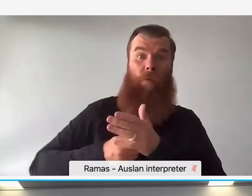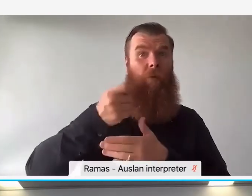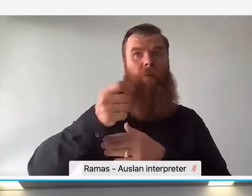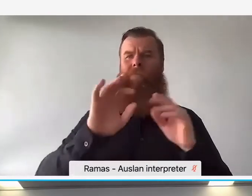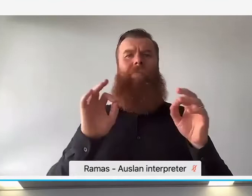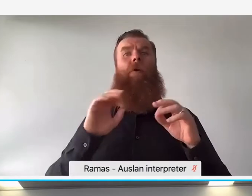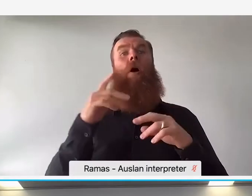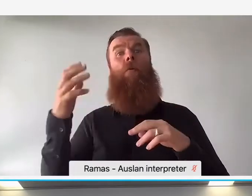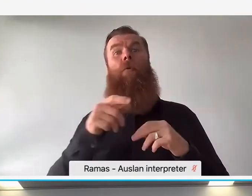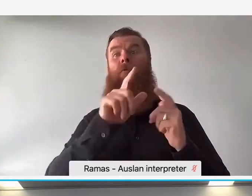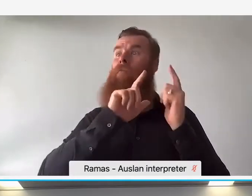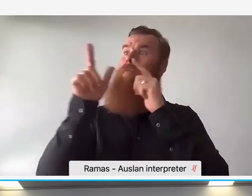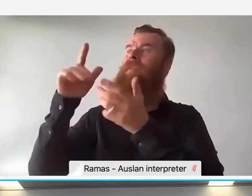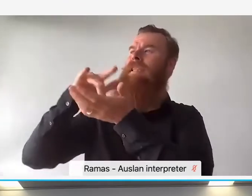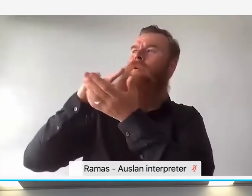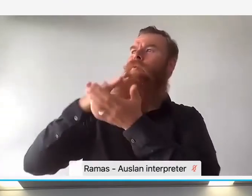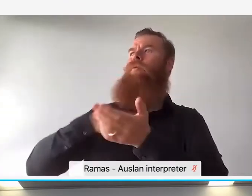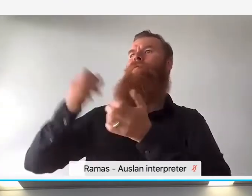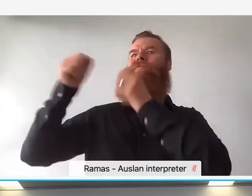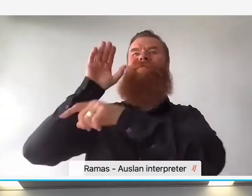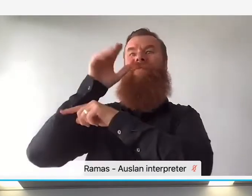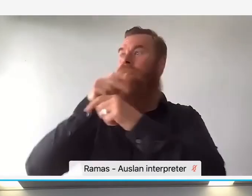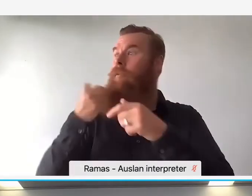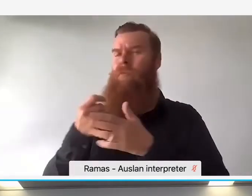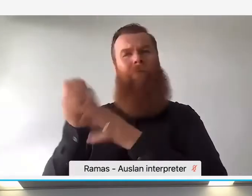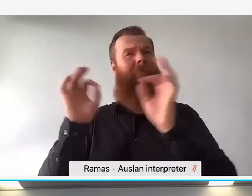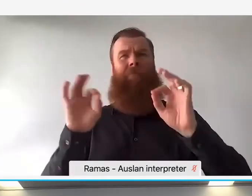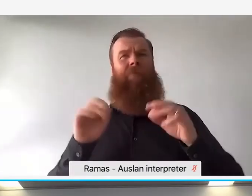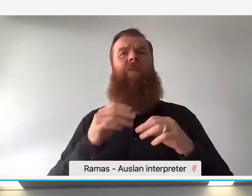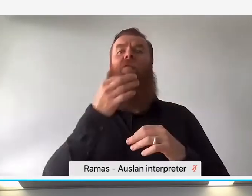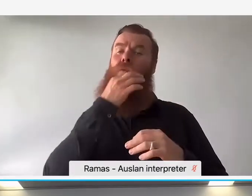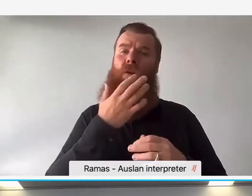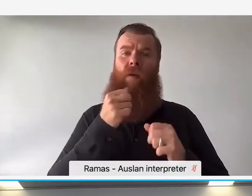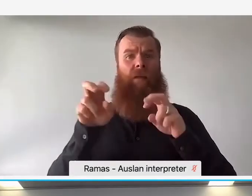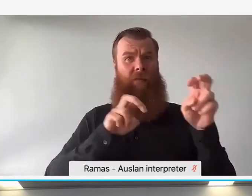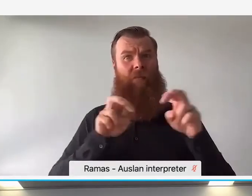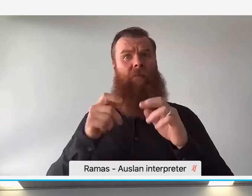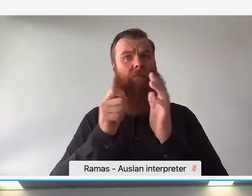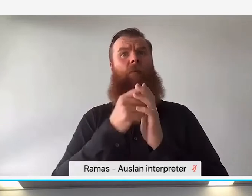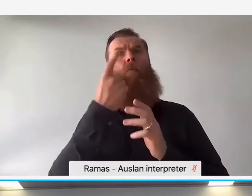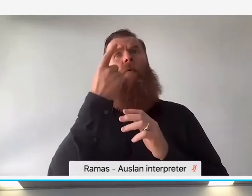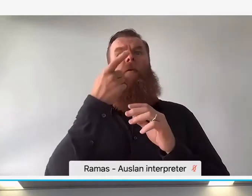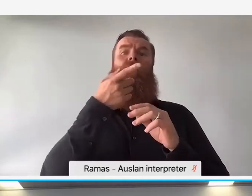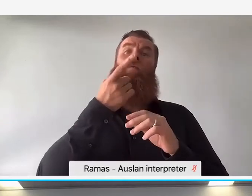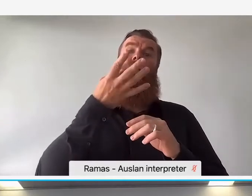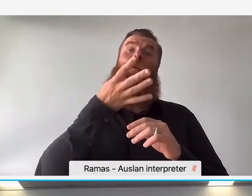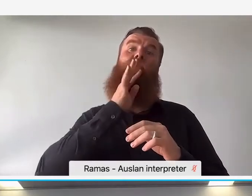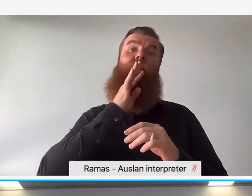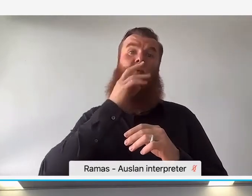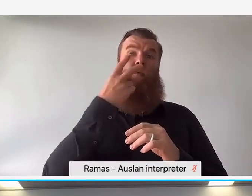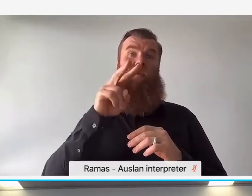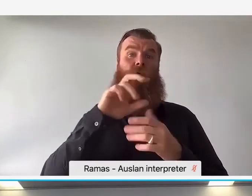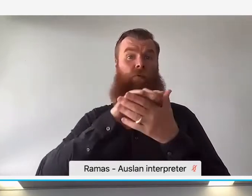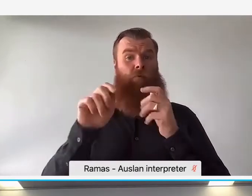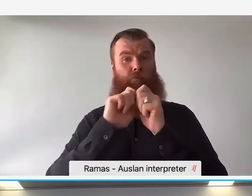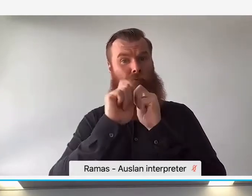facilities. To become a temporary activity sponsor with Home Affairs is a one-off cost of $420.